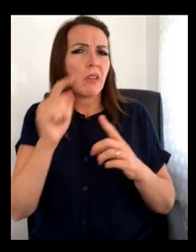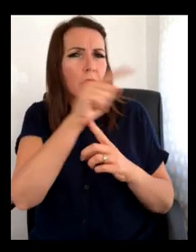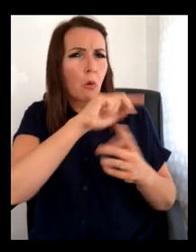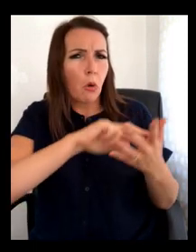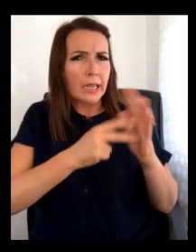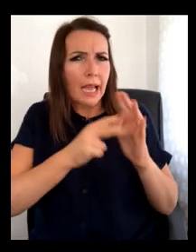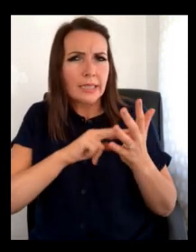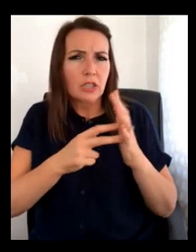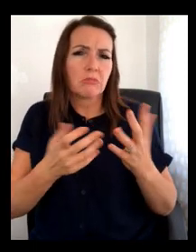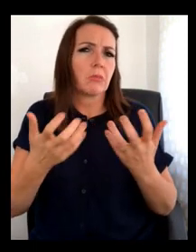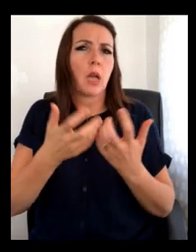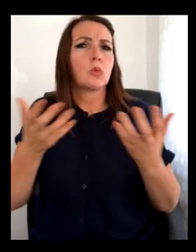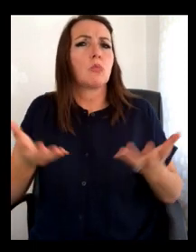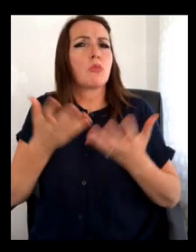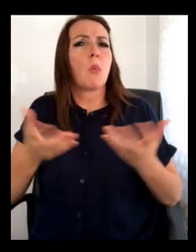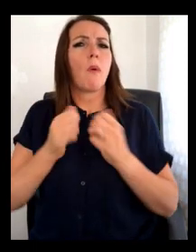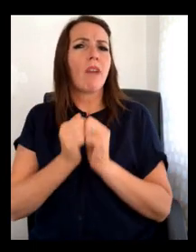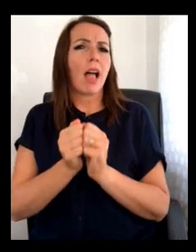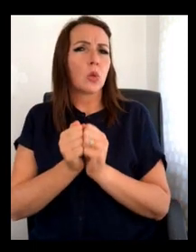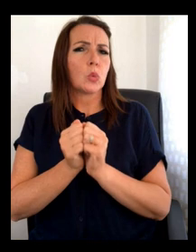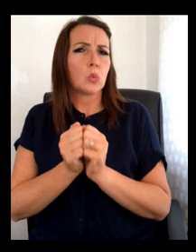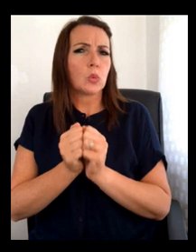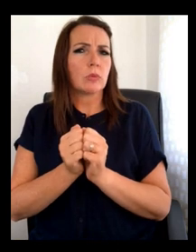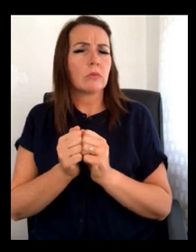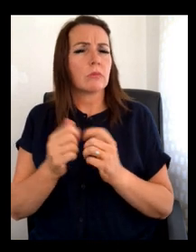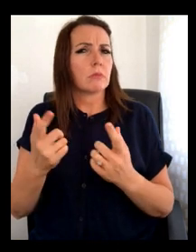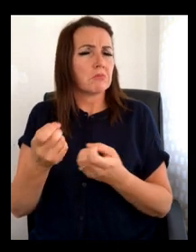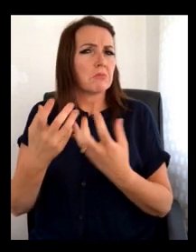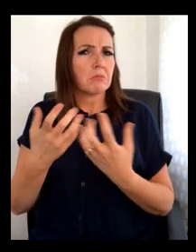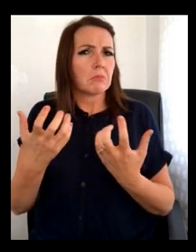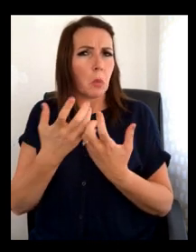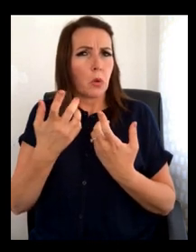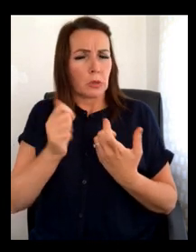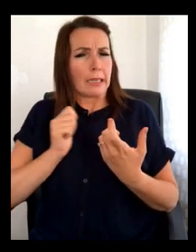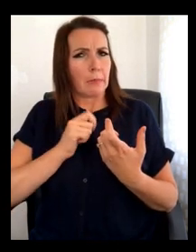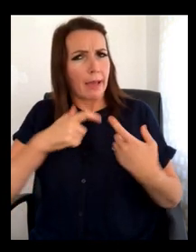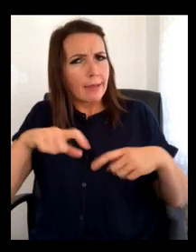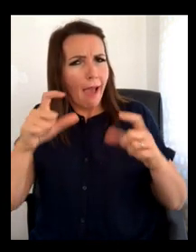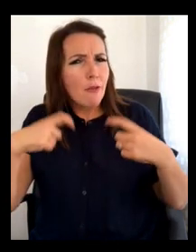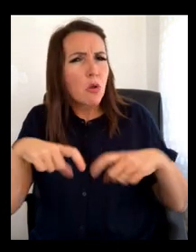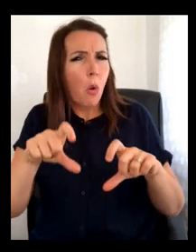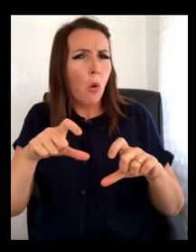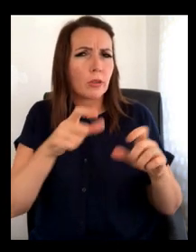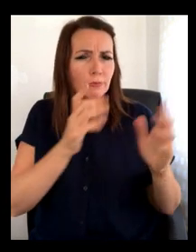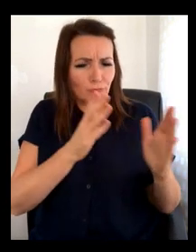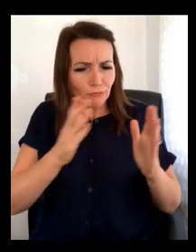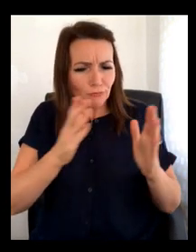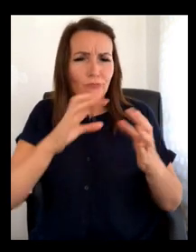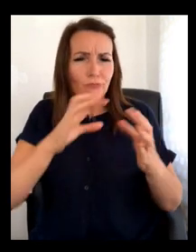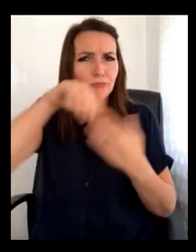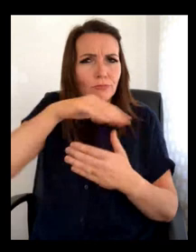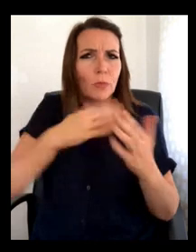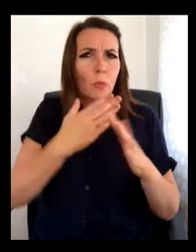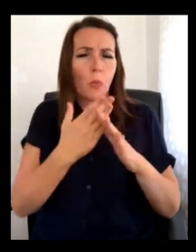those values. What do you see as being the things that will stick from this, and how do we keep hold of some of those values?